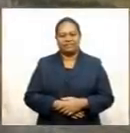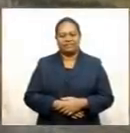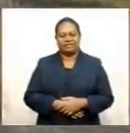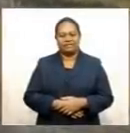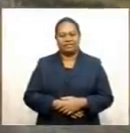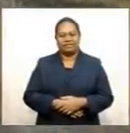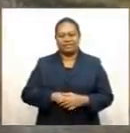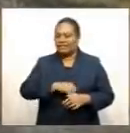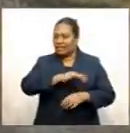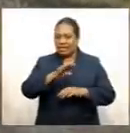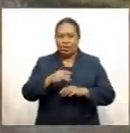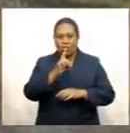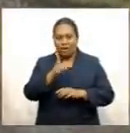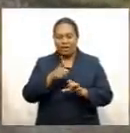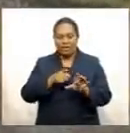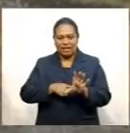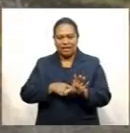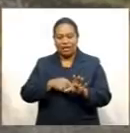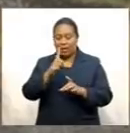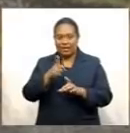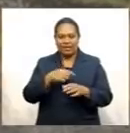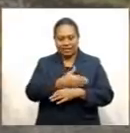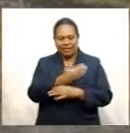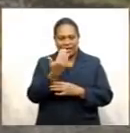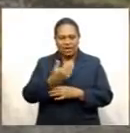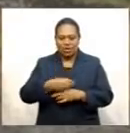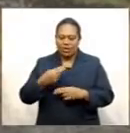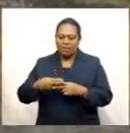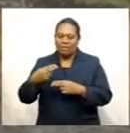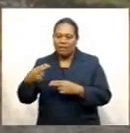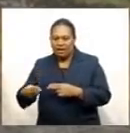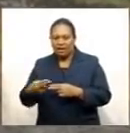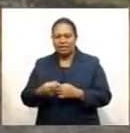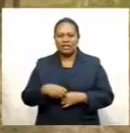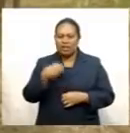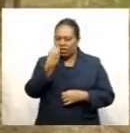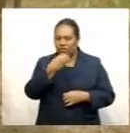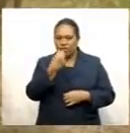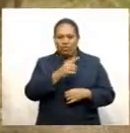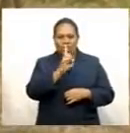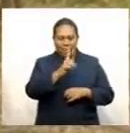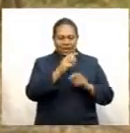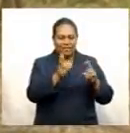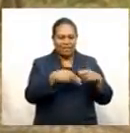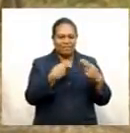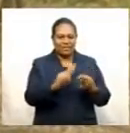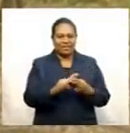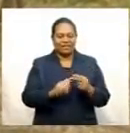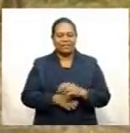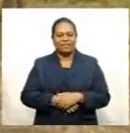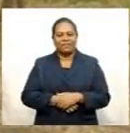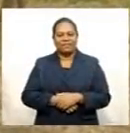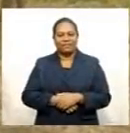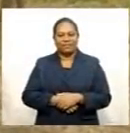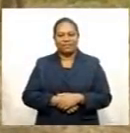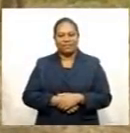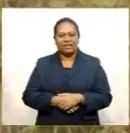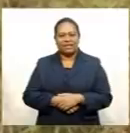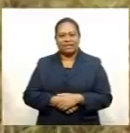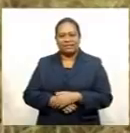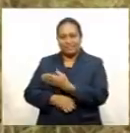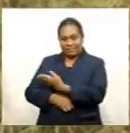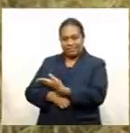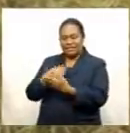Each day we work on the farm for one family, so we plant root crops for each child in the family. These youth of Ndalomo village in Boa